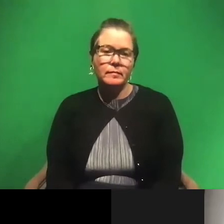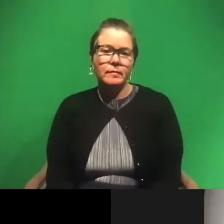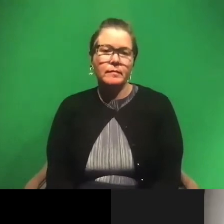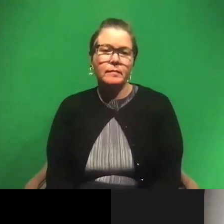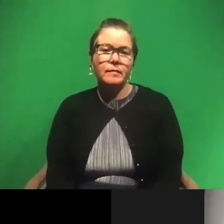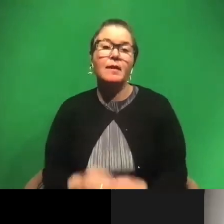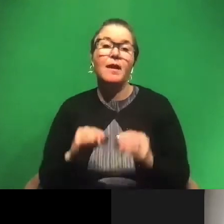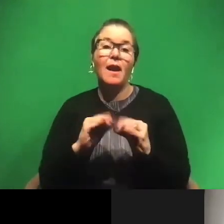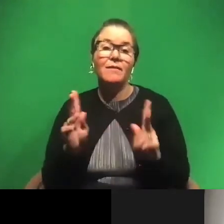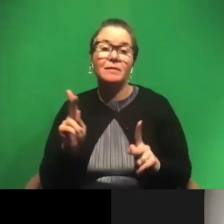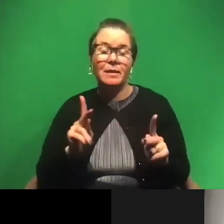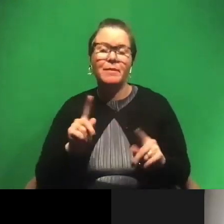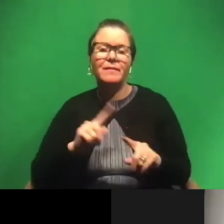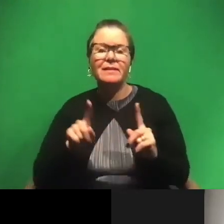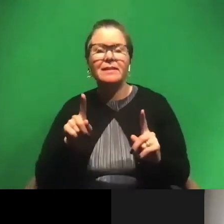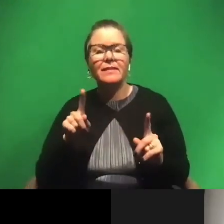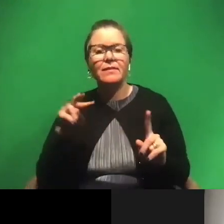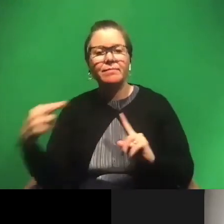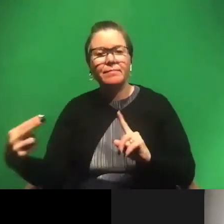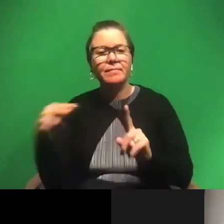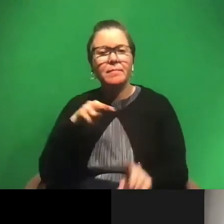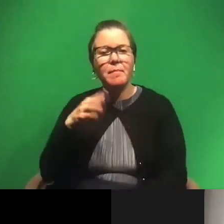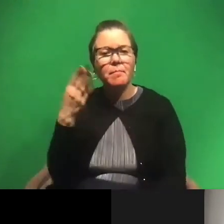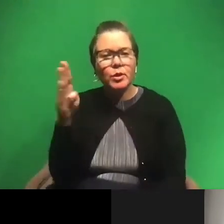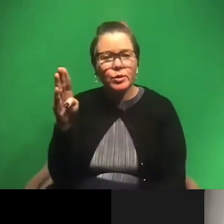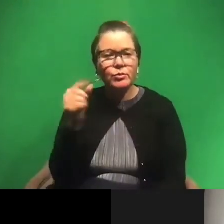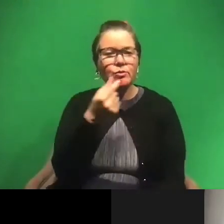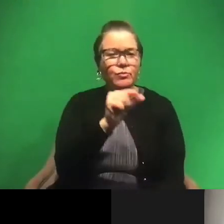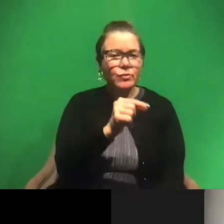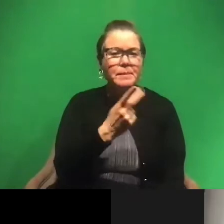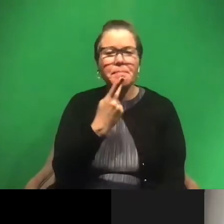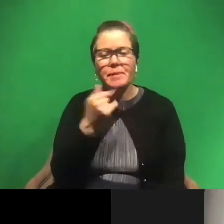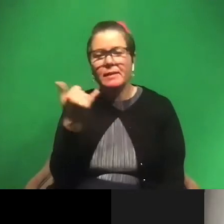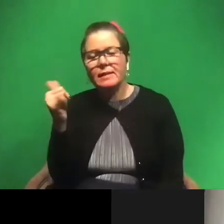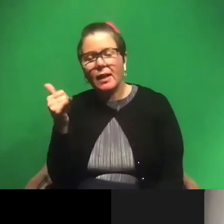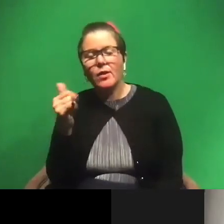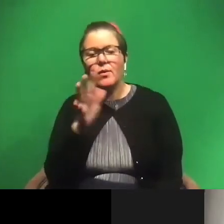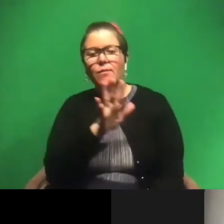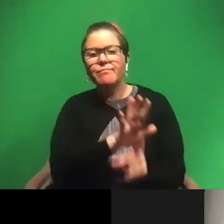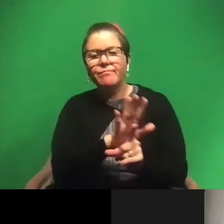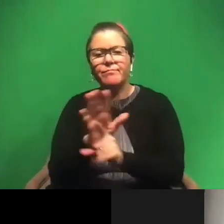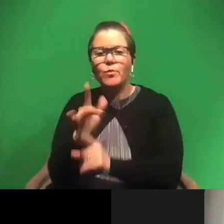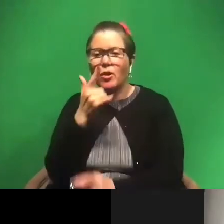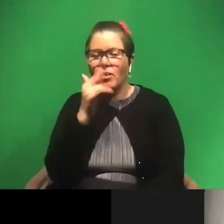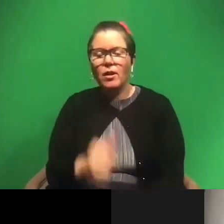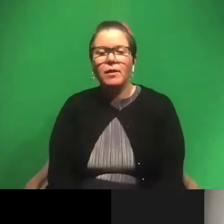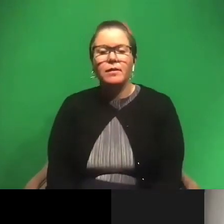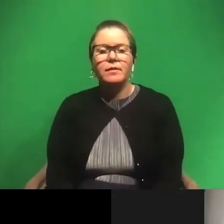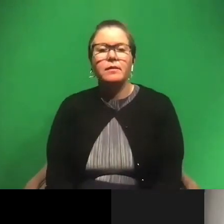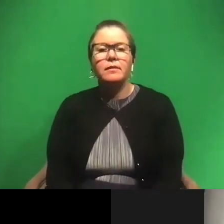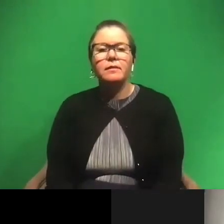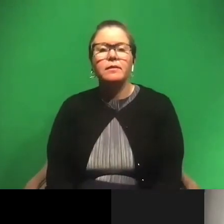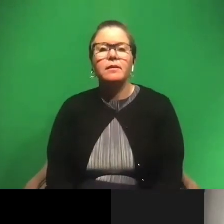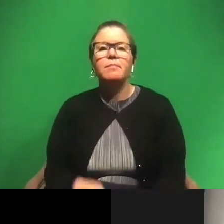Obviously people have different opinions about what blue and green and pink and yellow abalone look like. But those ones are kind of like